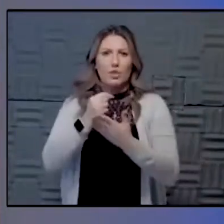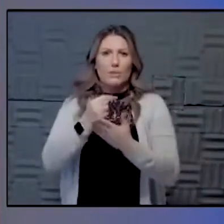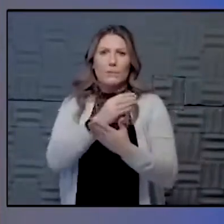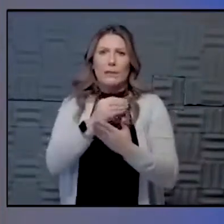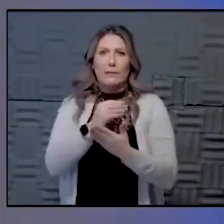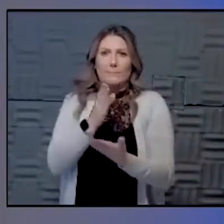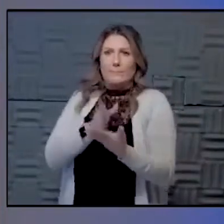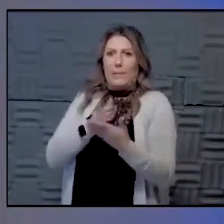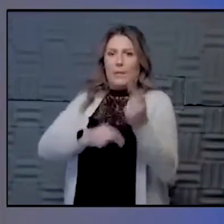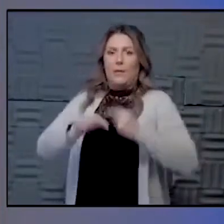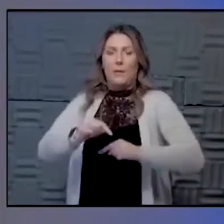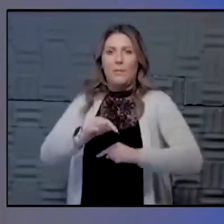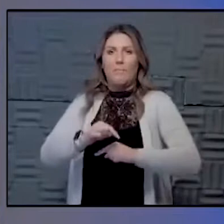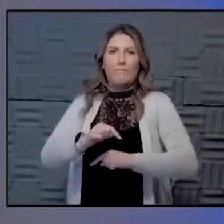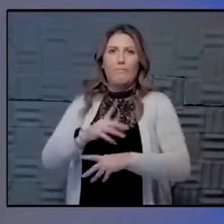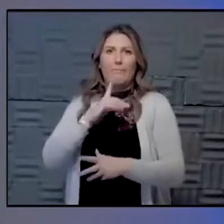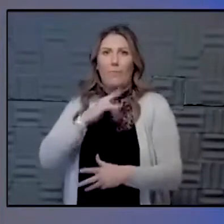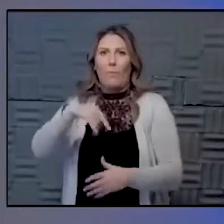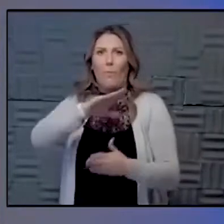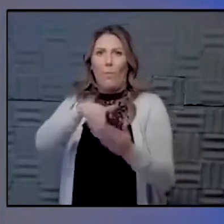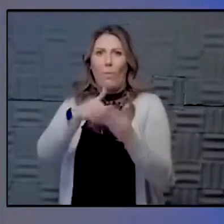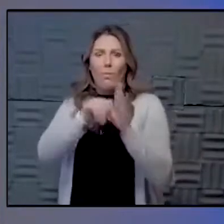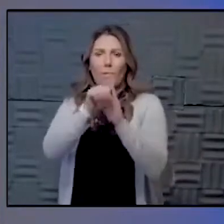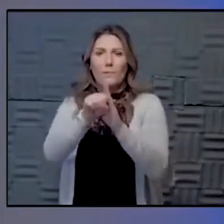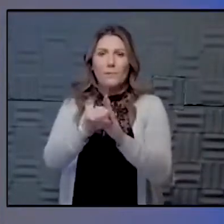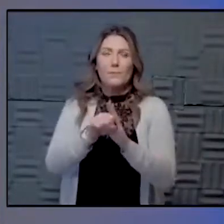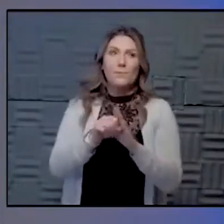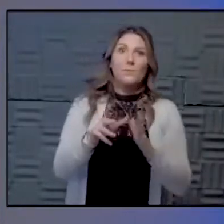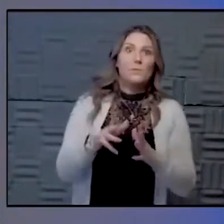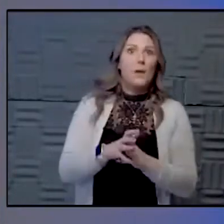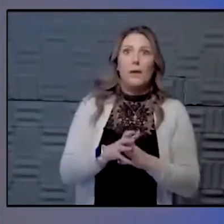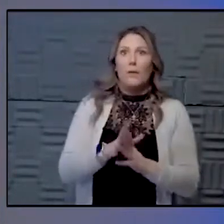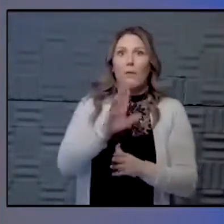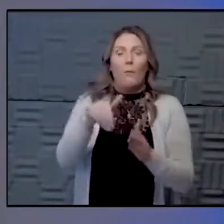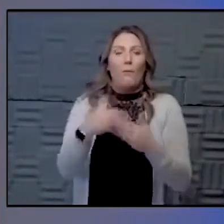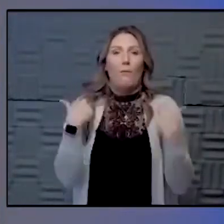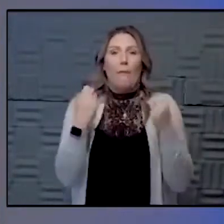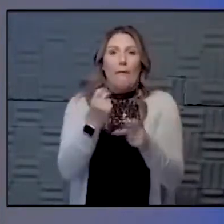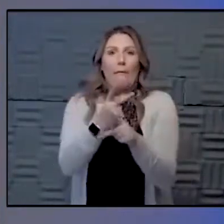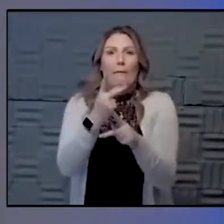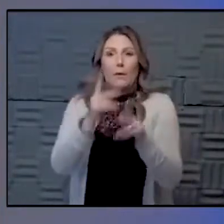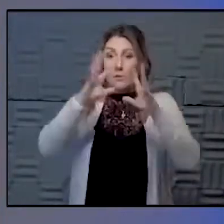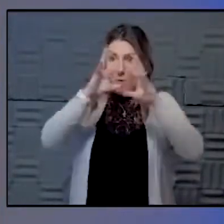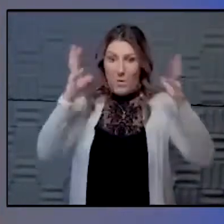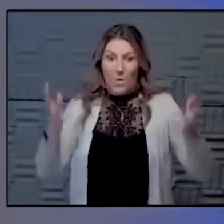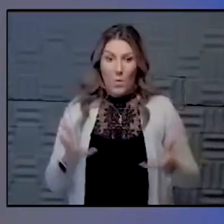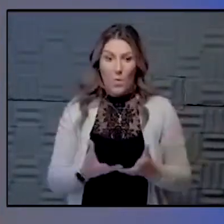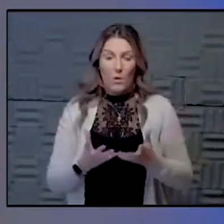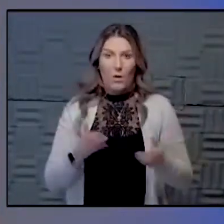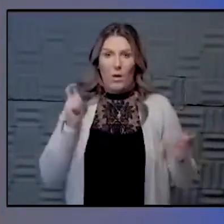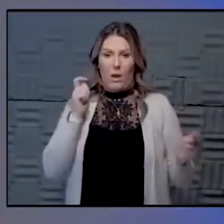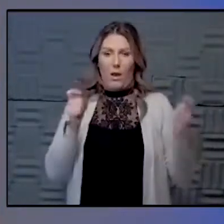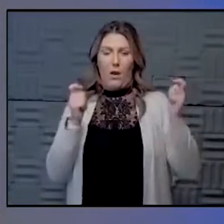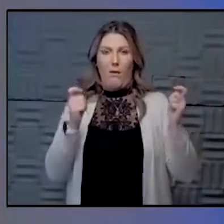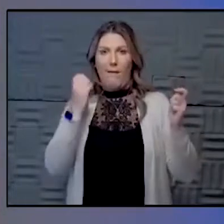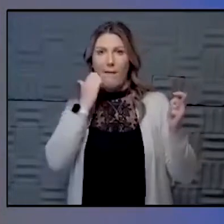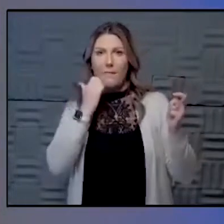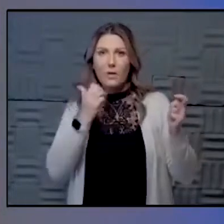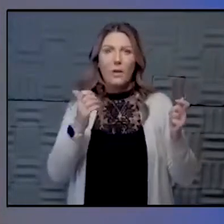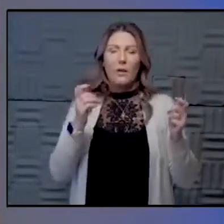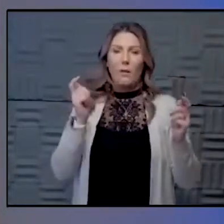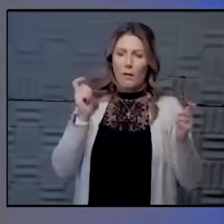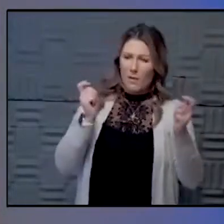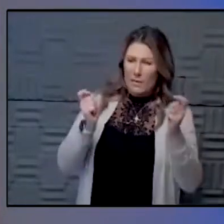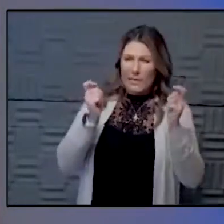symptoms. So like every other healthcare provider in the world, we had to rapidly adjust every day to